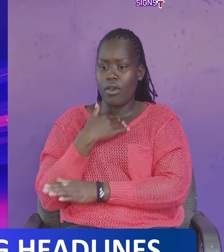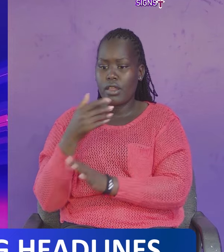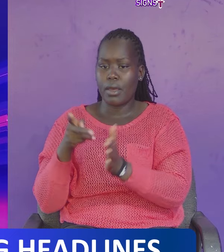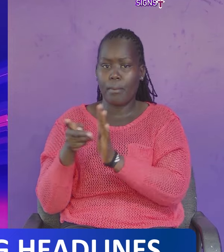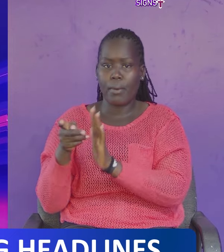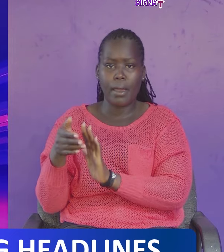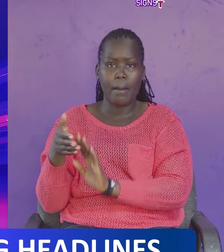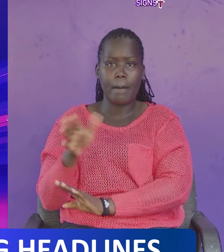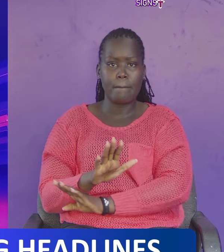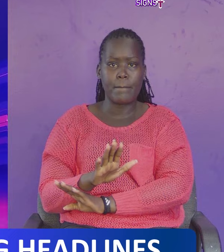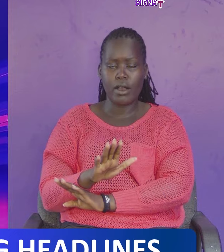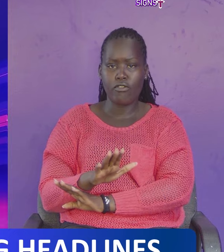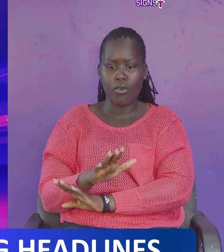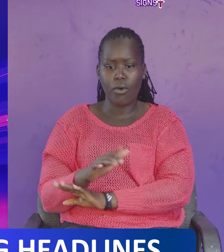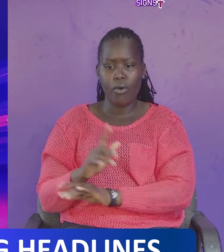protests